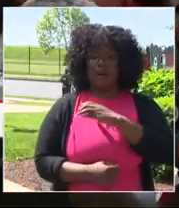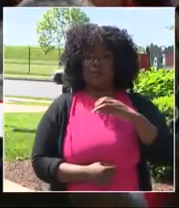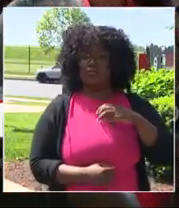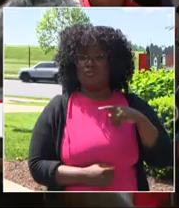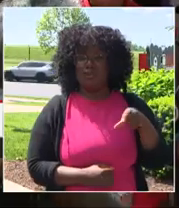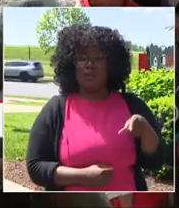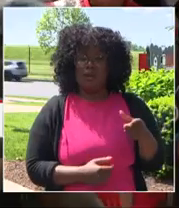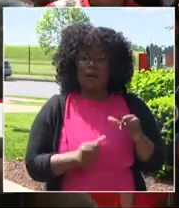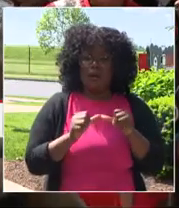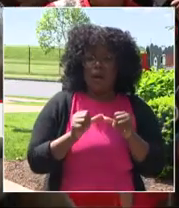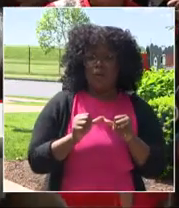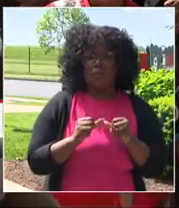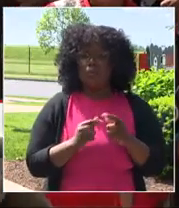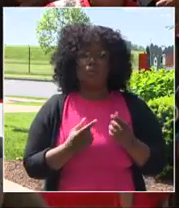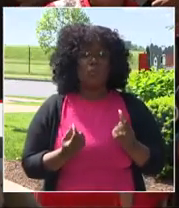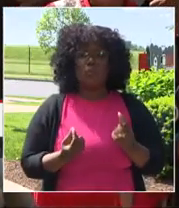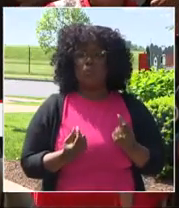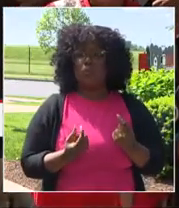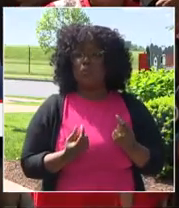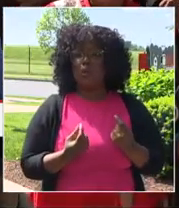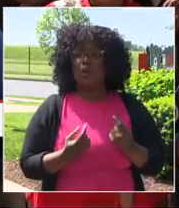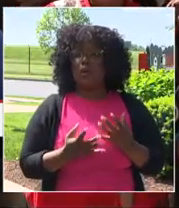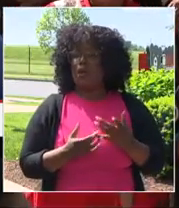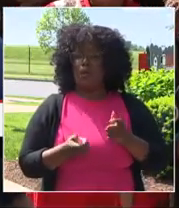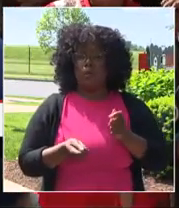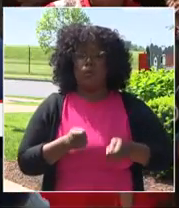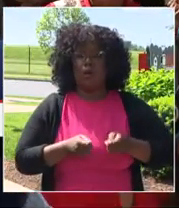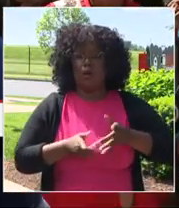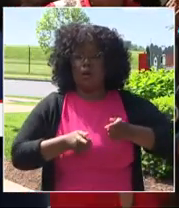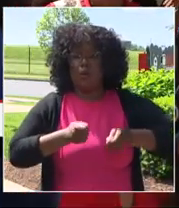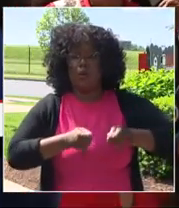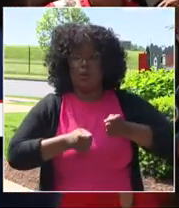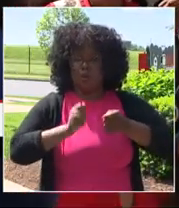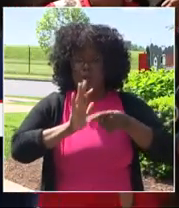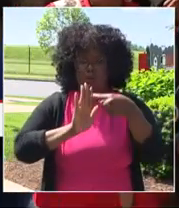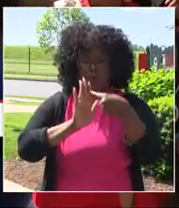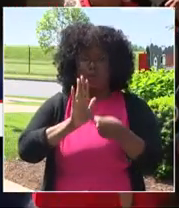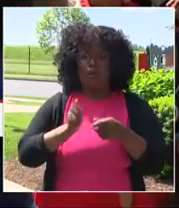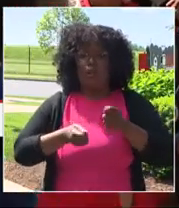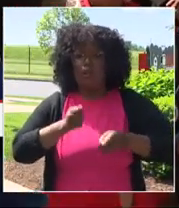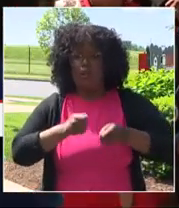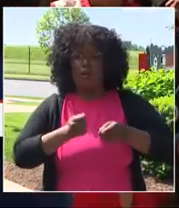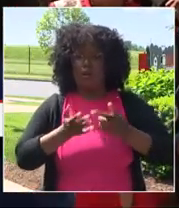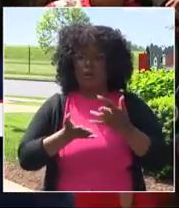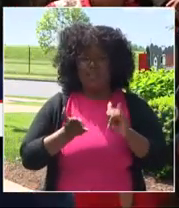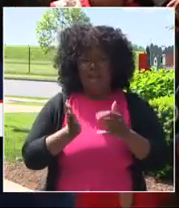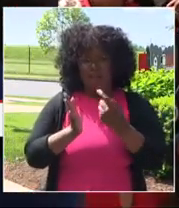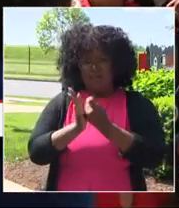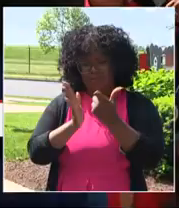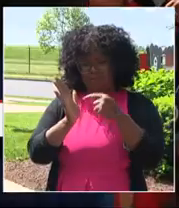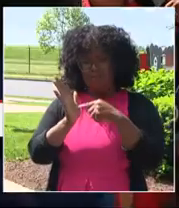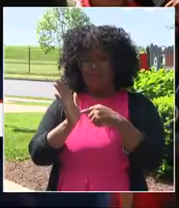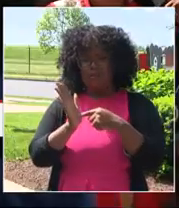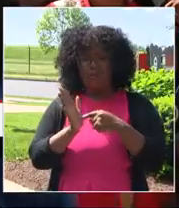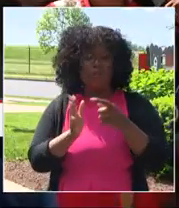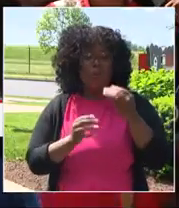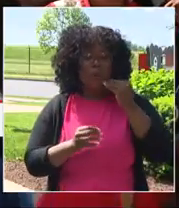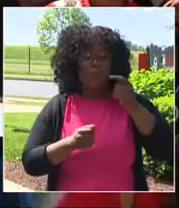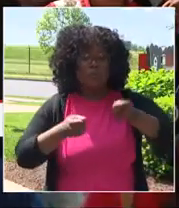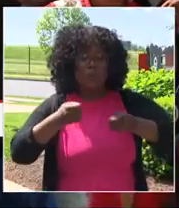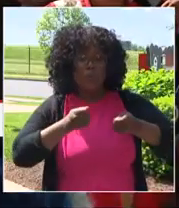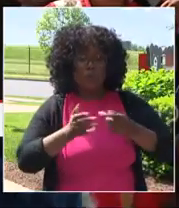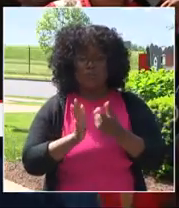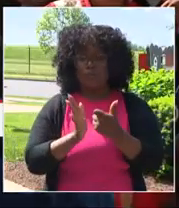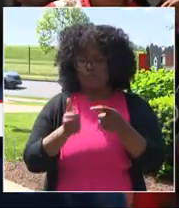undermined D.C. from anti-home rule executive orders targeting